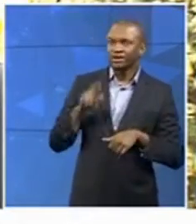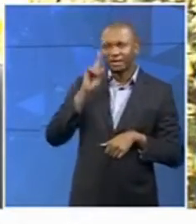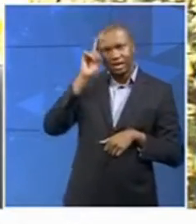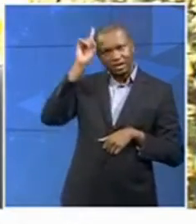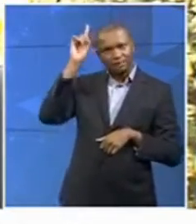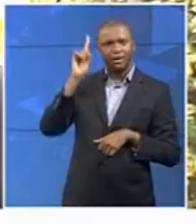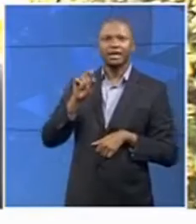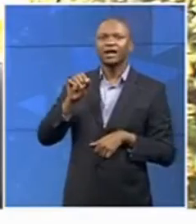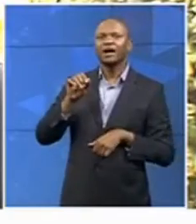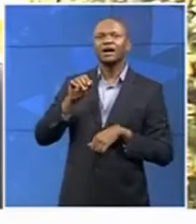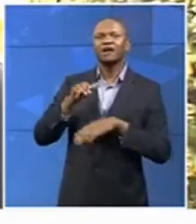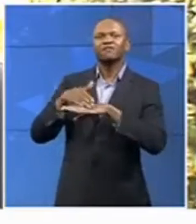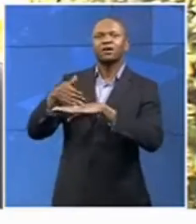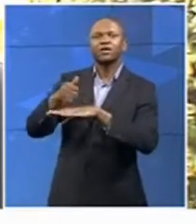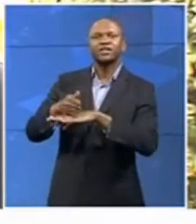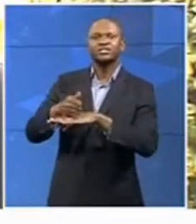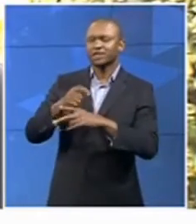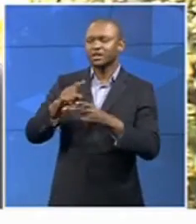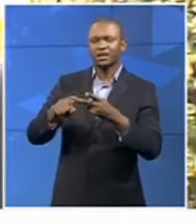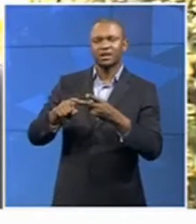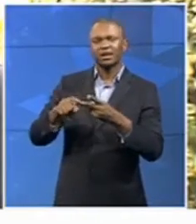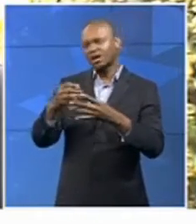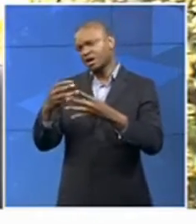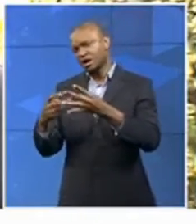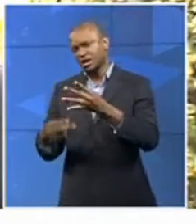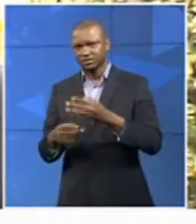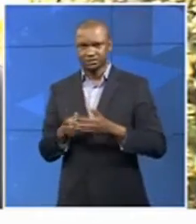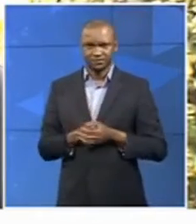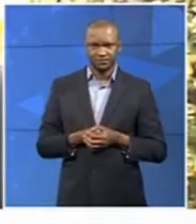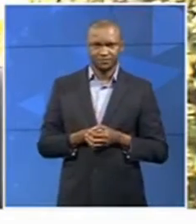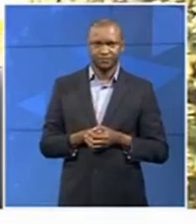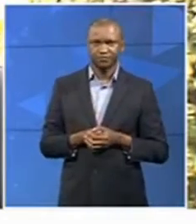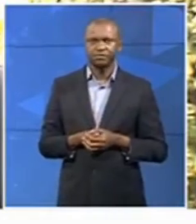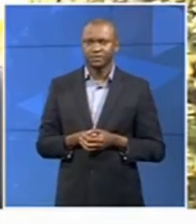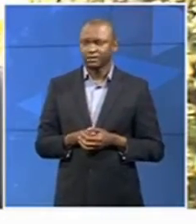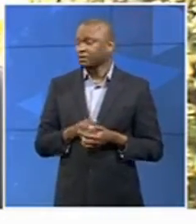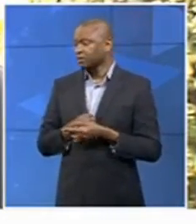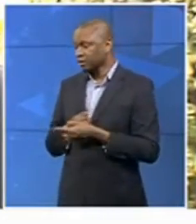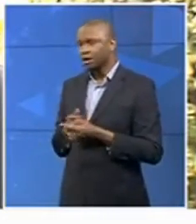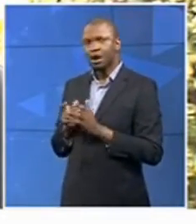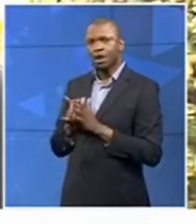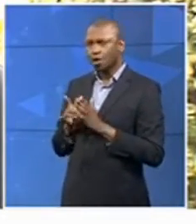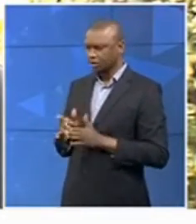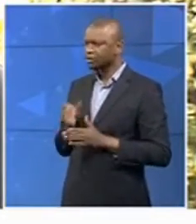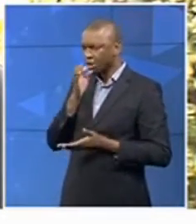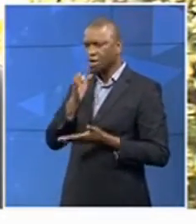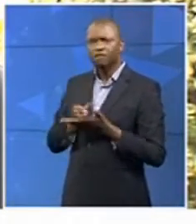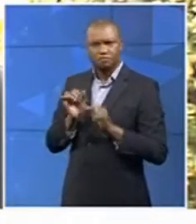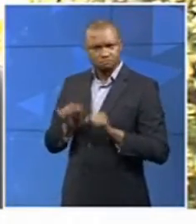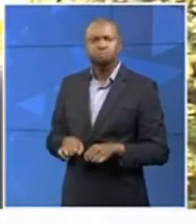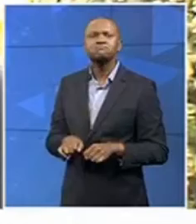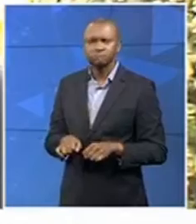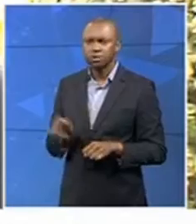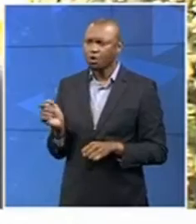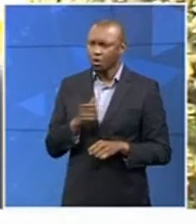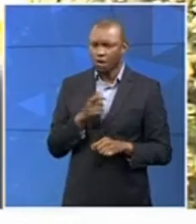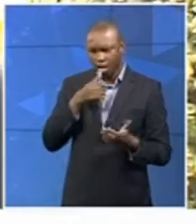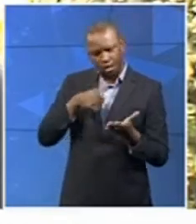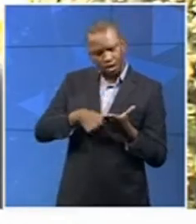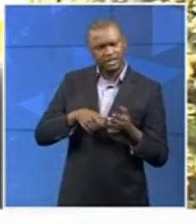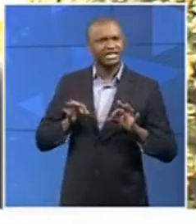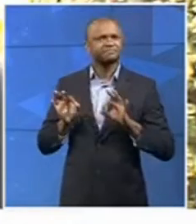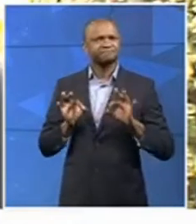Excellency President Zuma, and indeed they confirmed that these letters are all legit. The ones that they sent are legit, the ones that they received are